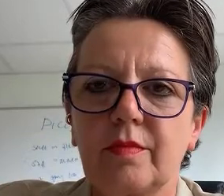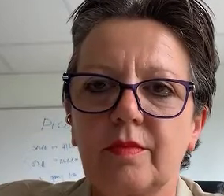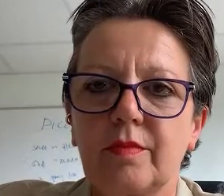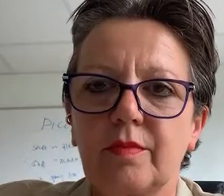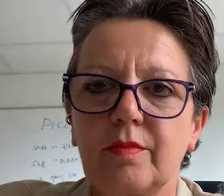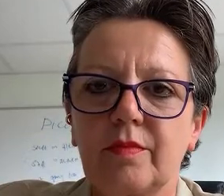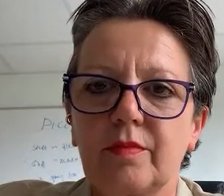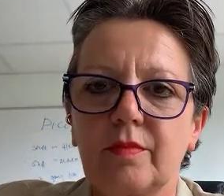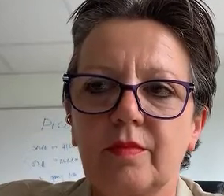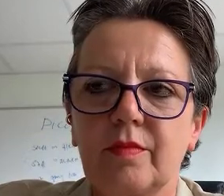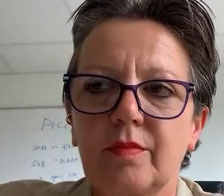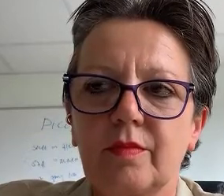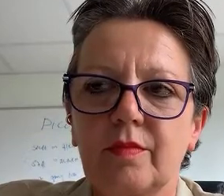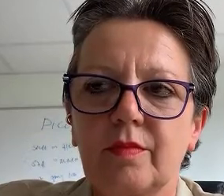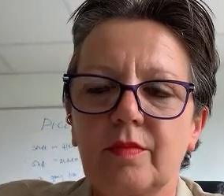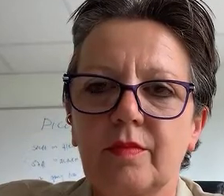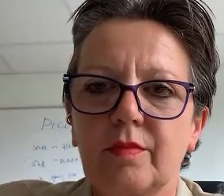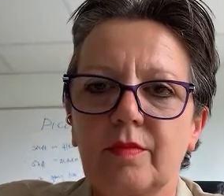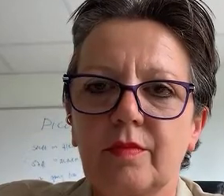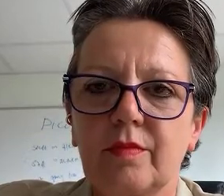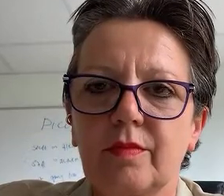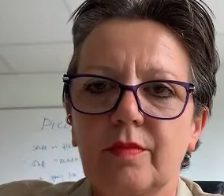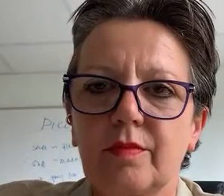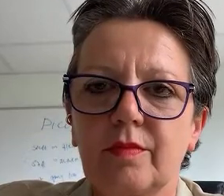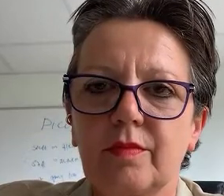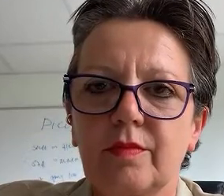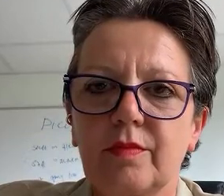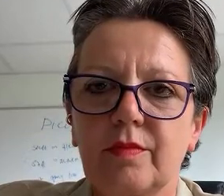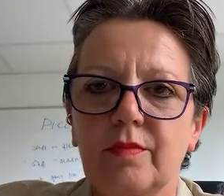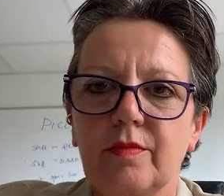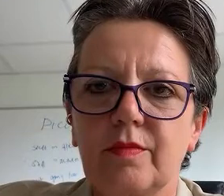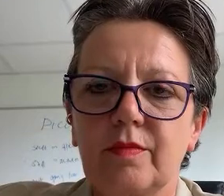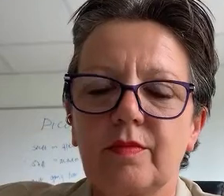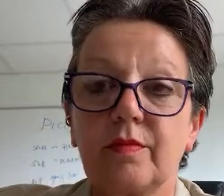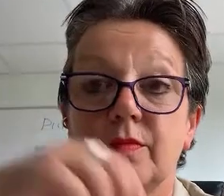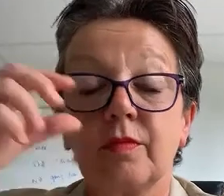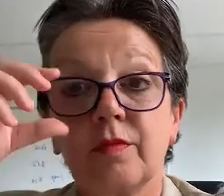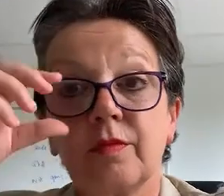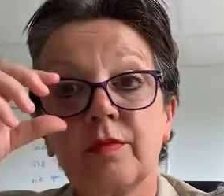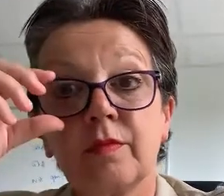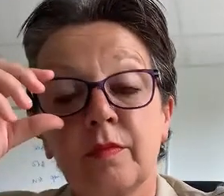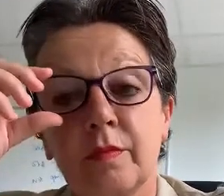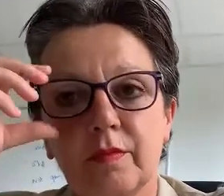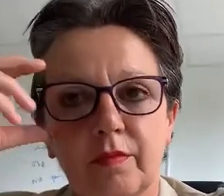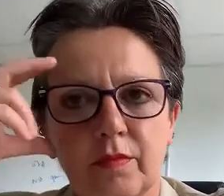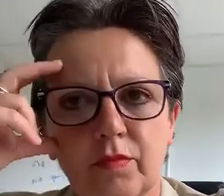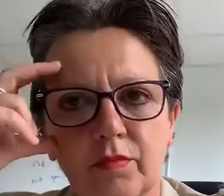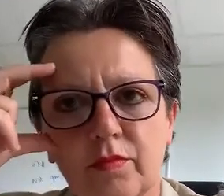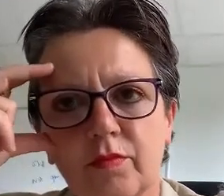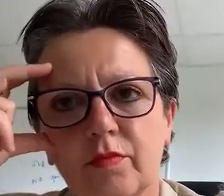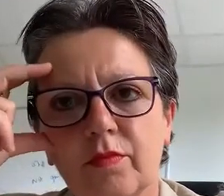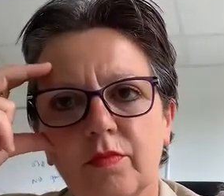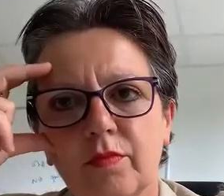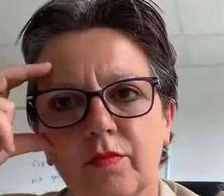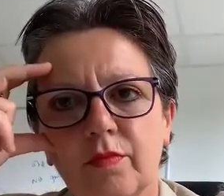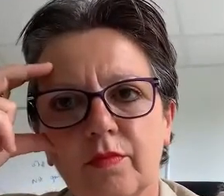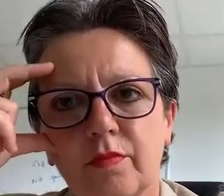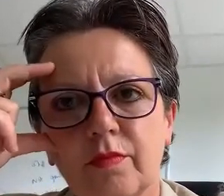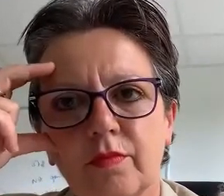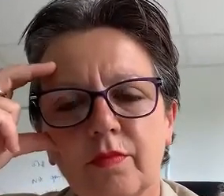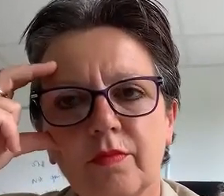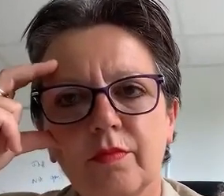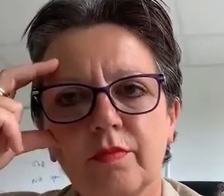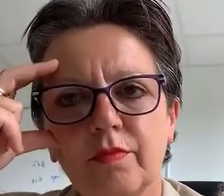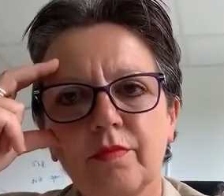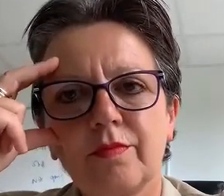terms of what the Trust has been doing, and then we'll take your questions. So in terms of Healthwatch Enfield, a couple of